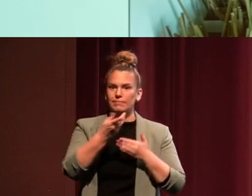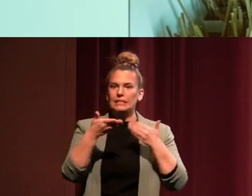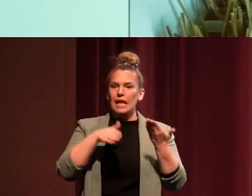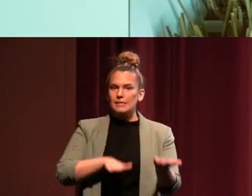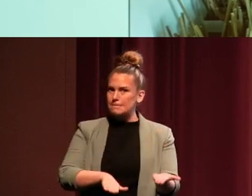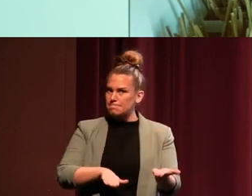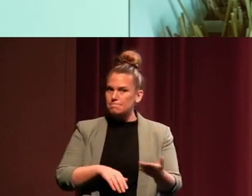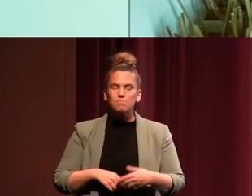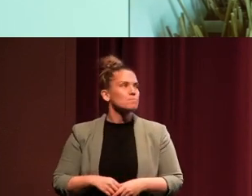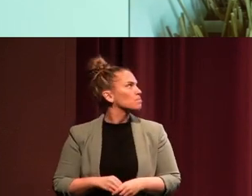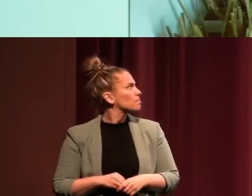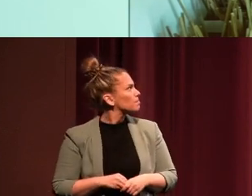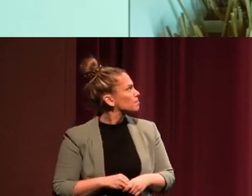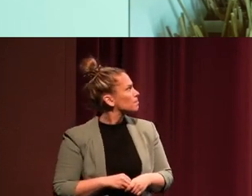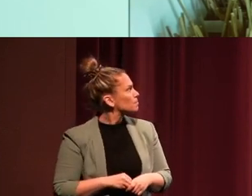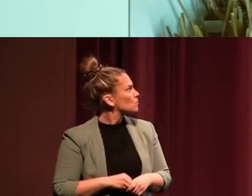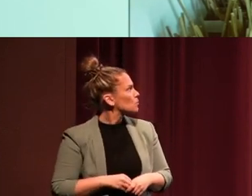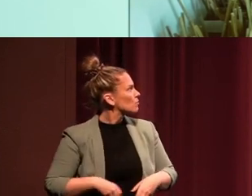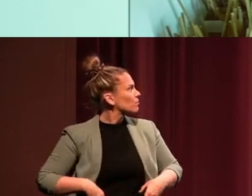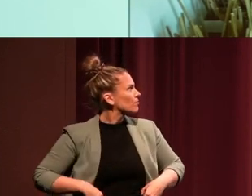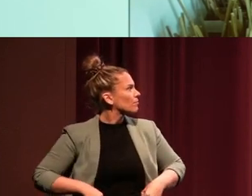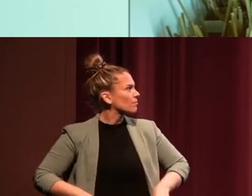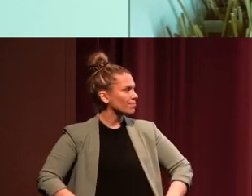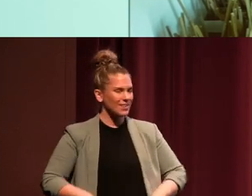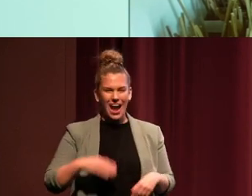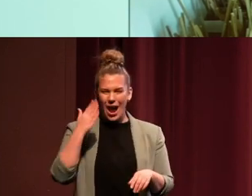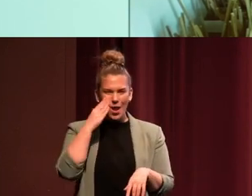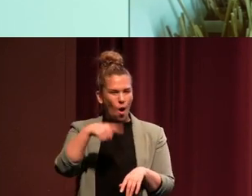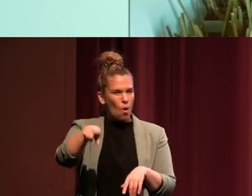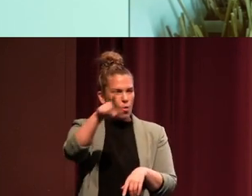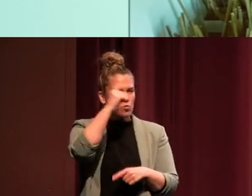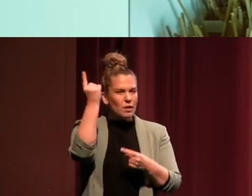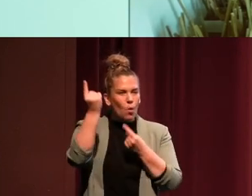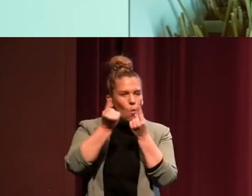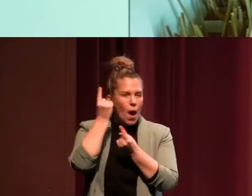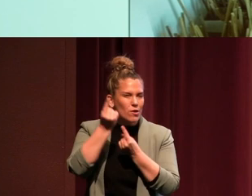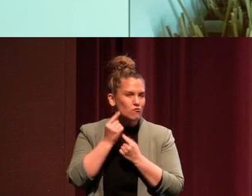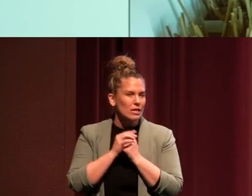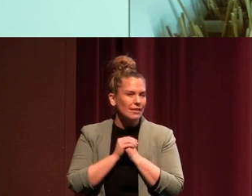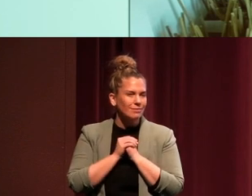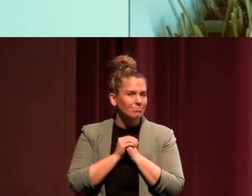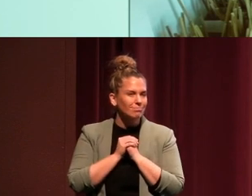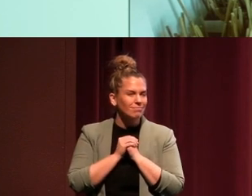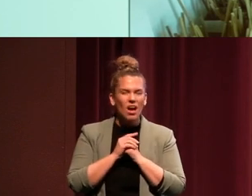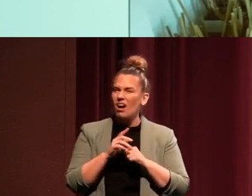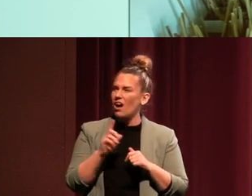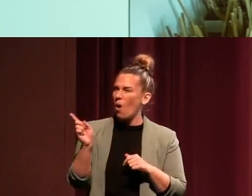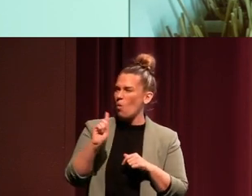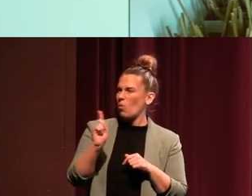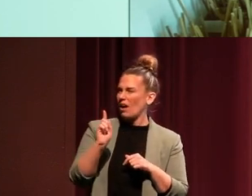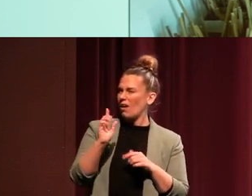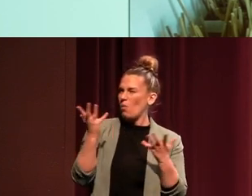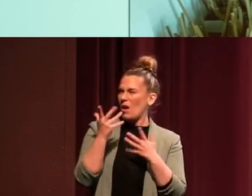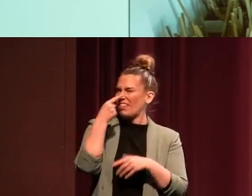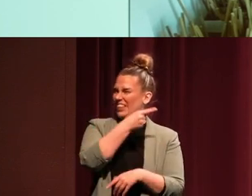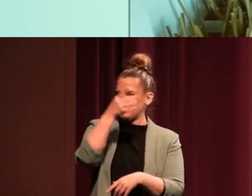I know you guys have been wondering, what does this guy's house look